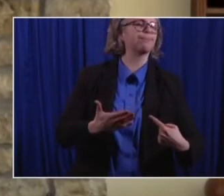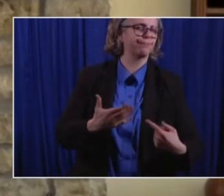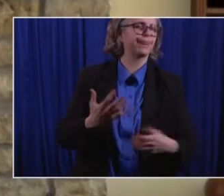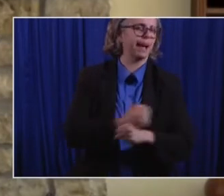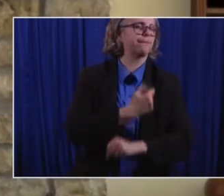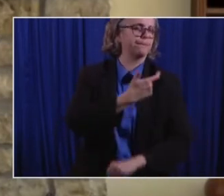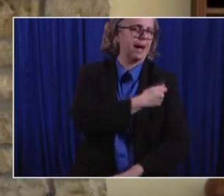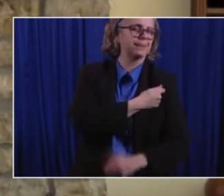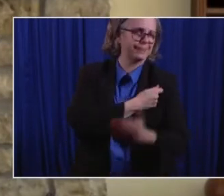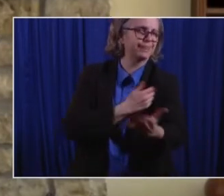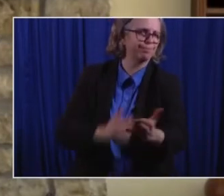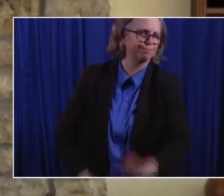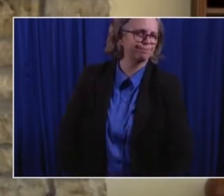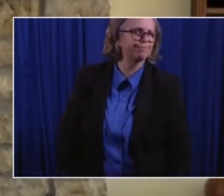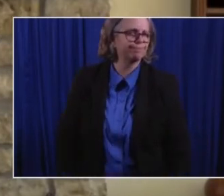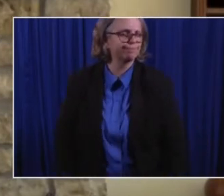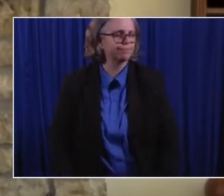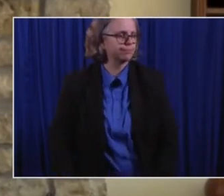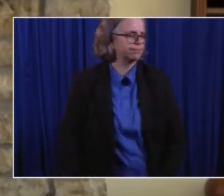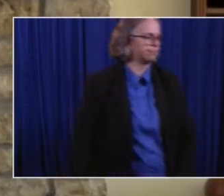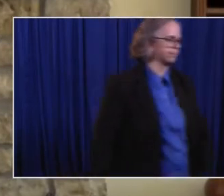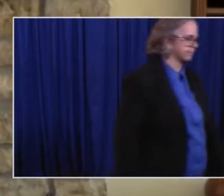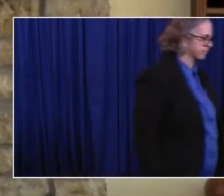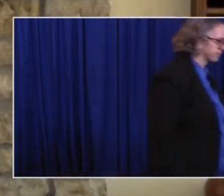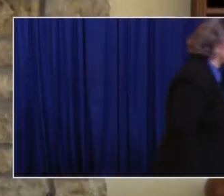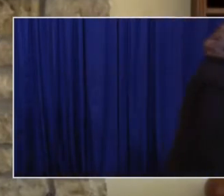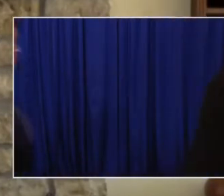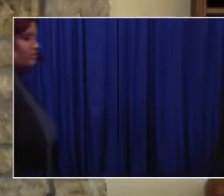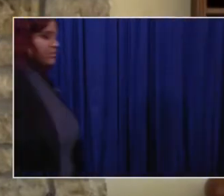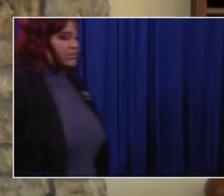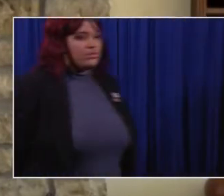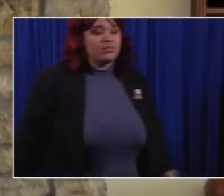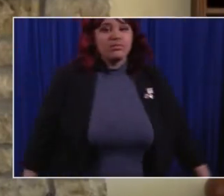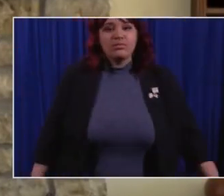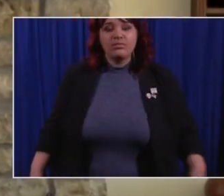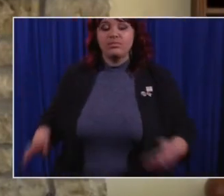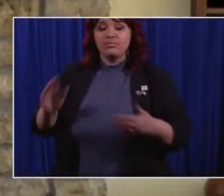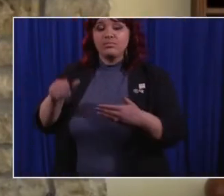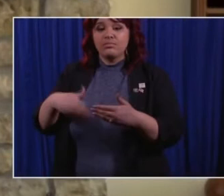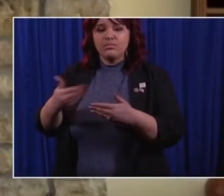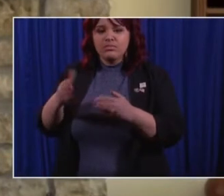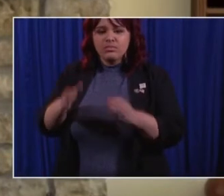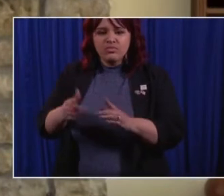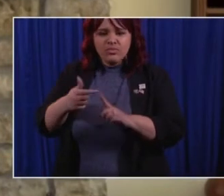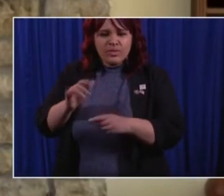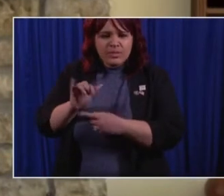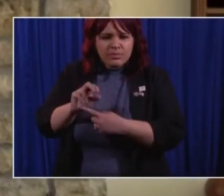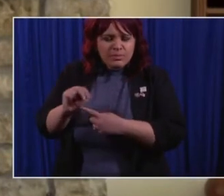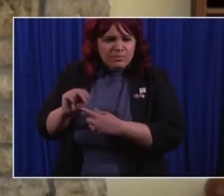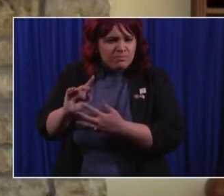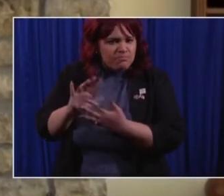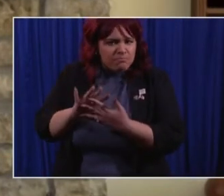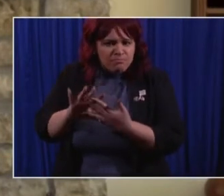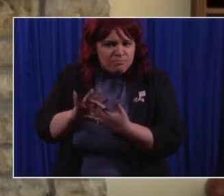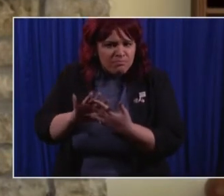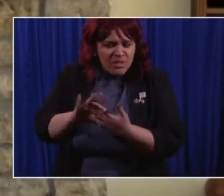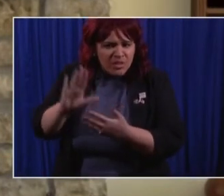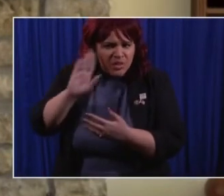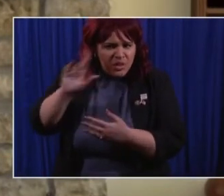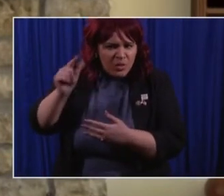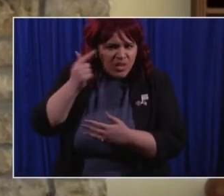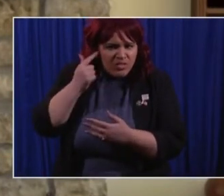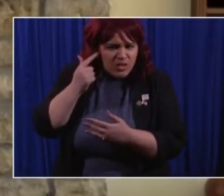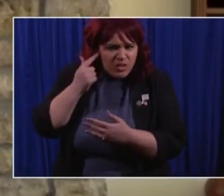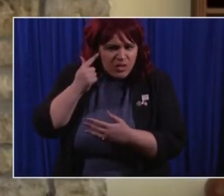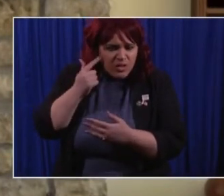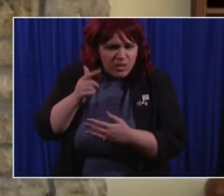at WCPO in Cincinnati. Hi, Governor. The percent of people 80 and over has been kind of hovering around